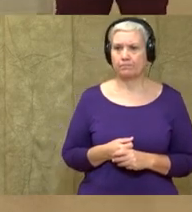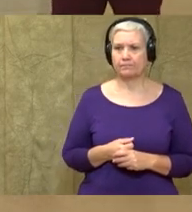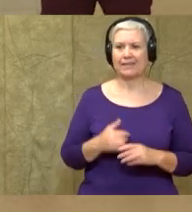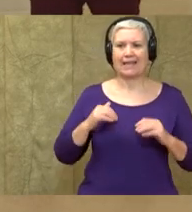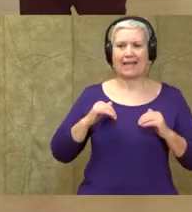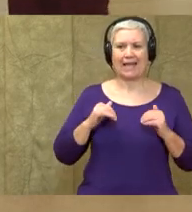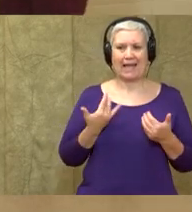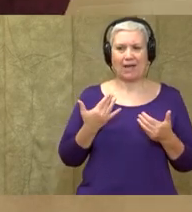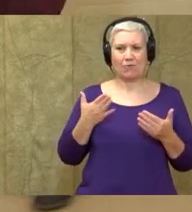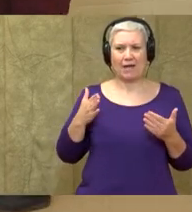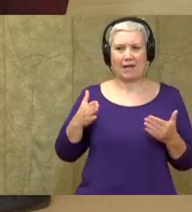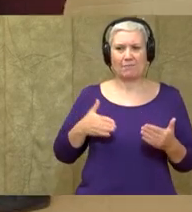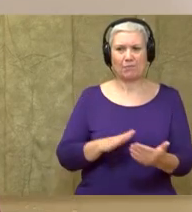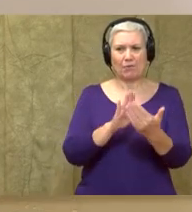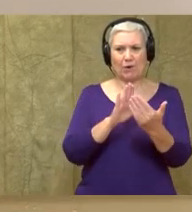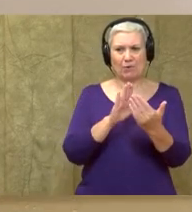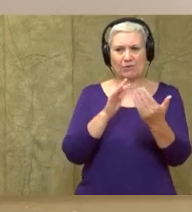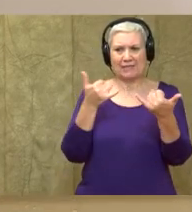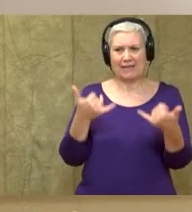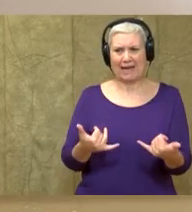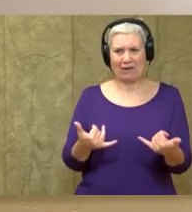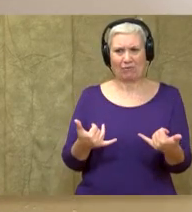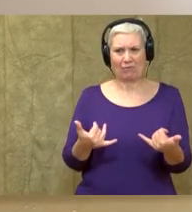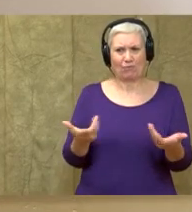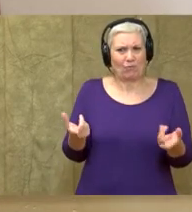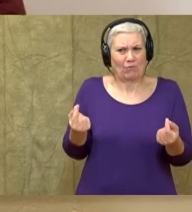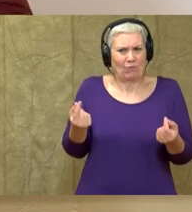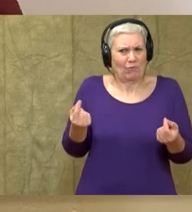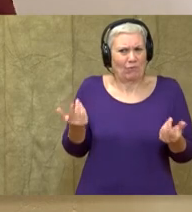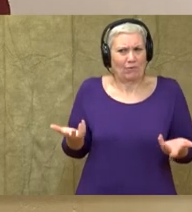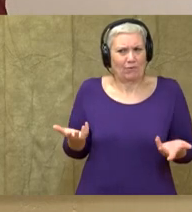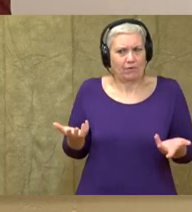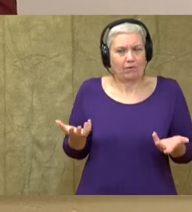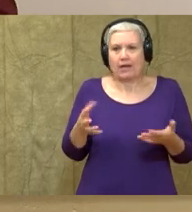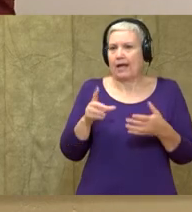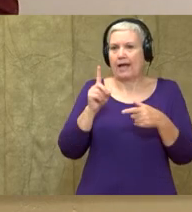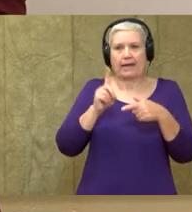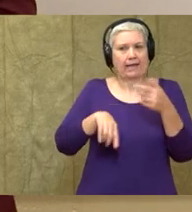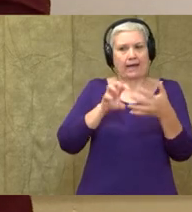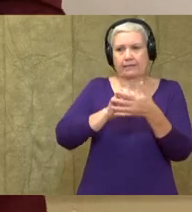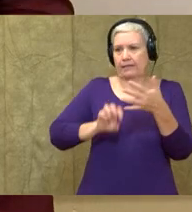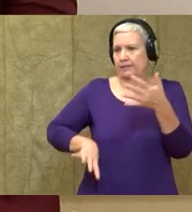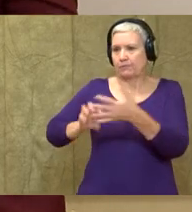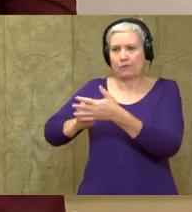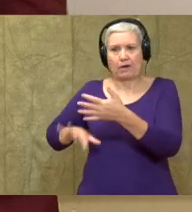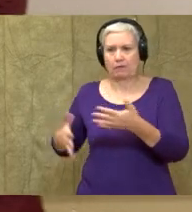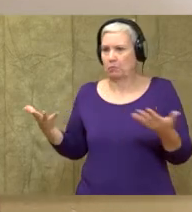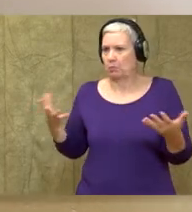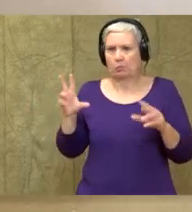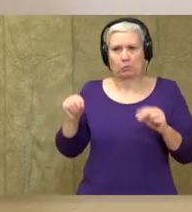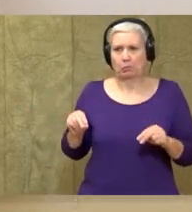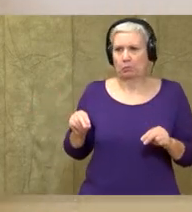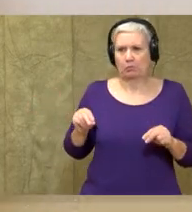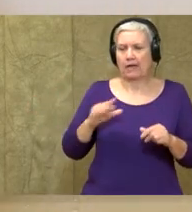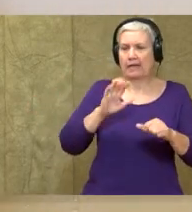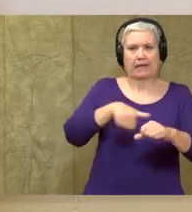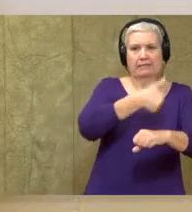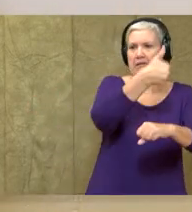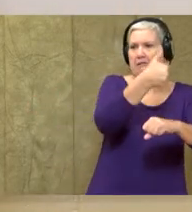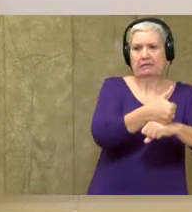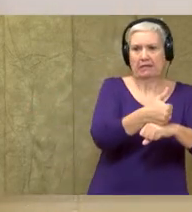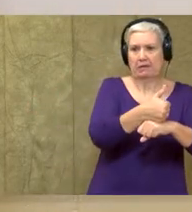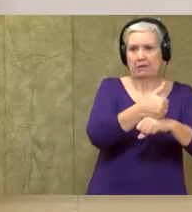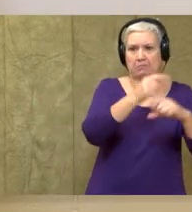how does my approach change? I can't just subtract this. I can't just set up these parts and